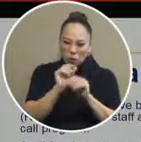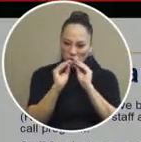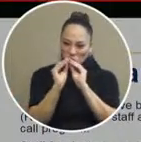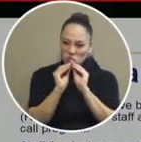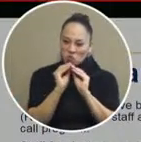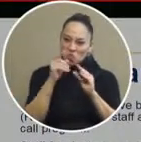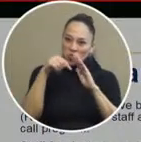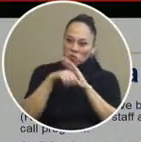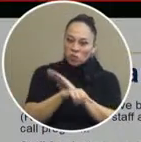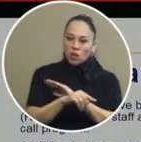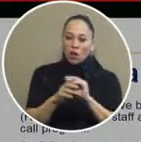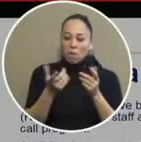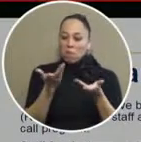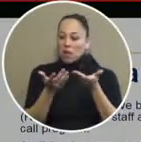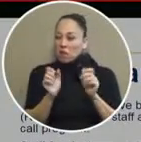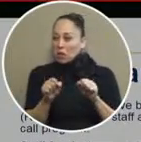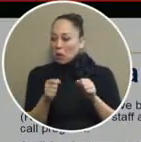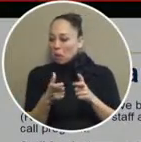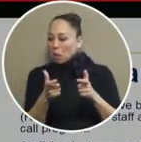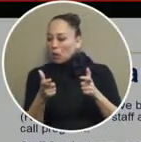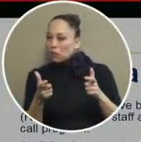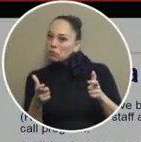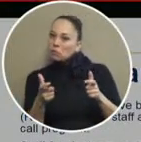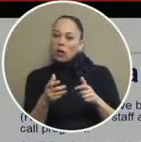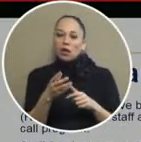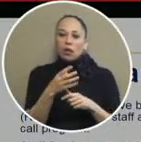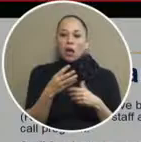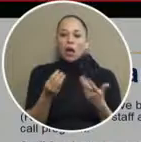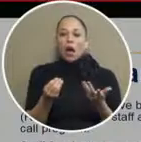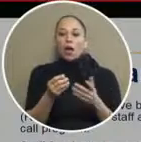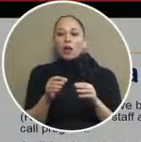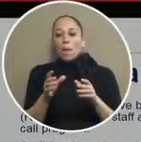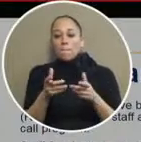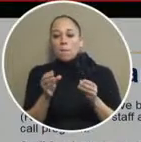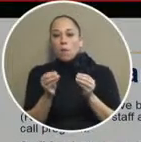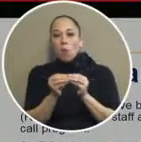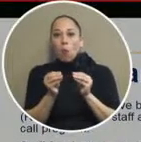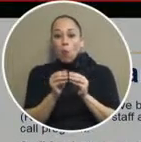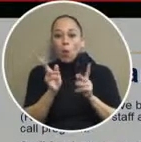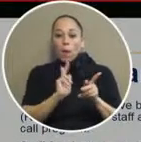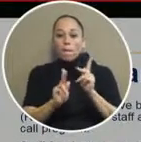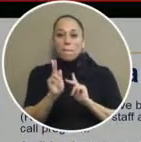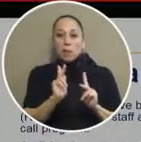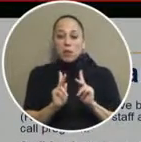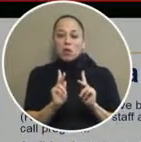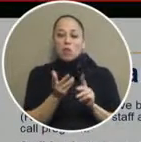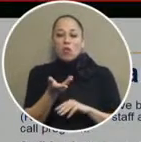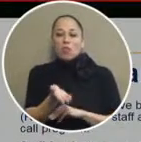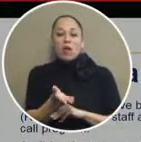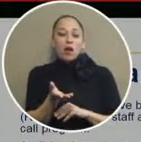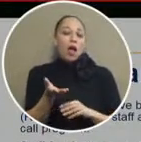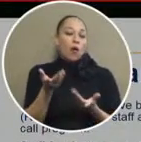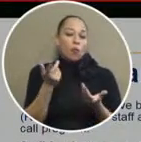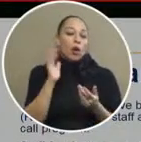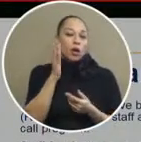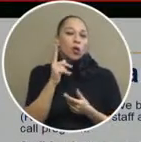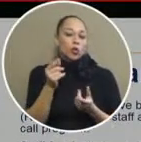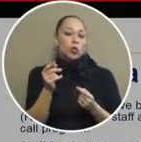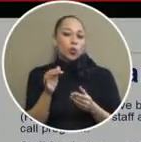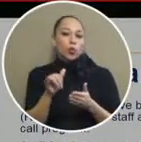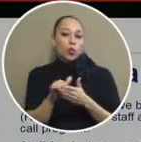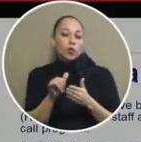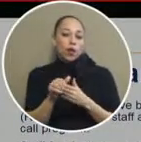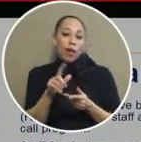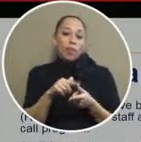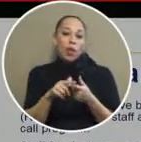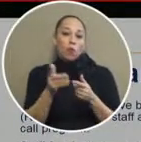there's an opportunity to expand welfare checks and expand our capacity to do this, we are going to do that, and we'll be bringing that